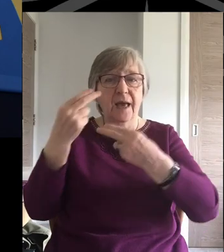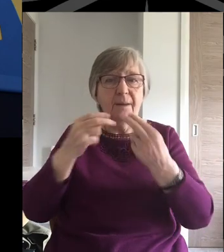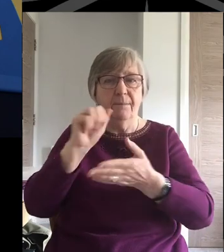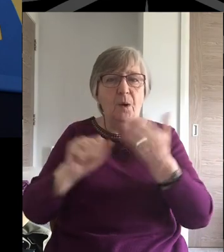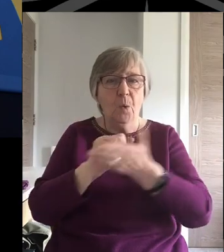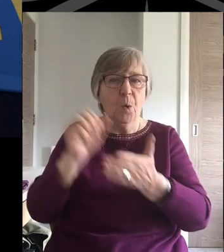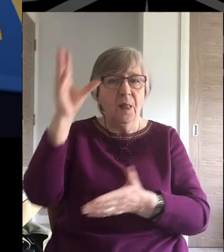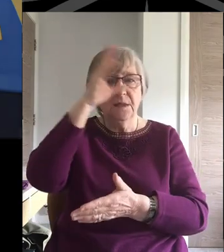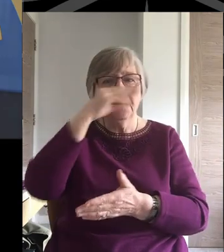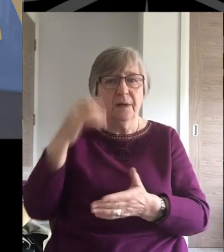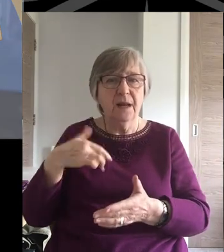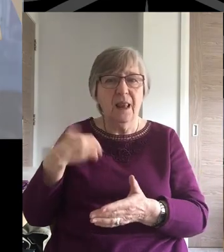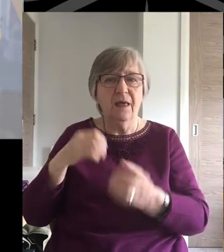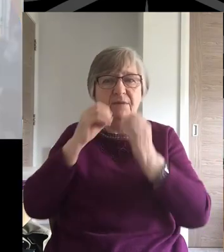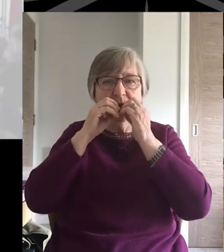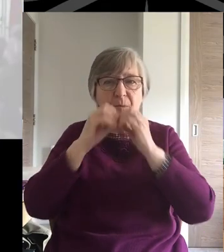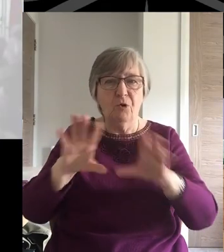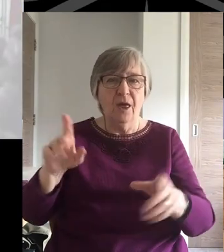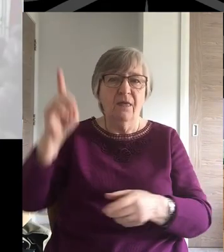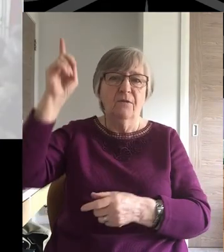Holy Spirit, Living Breath of God.